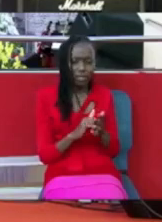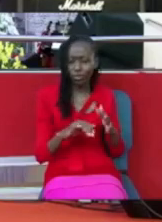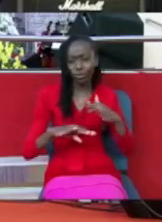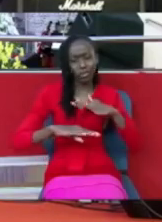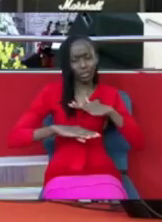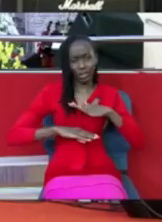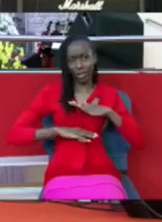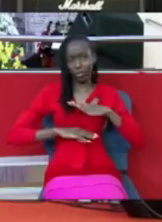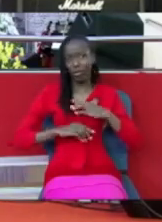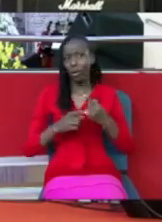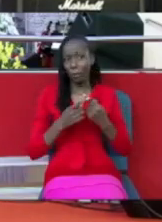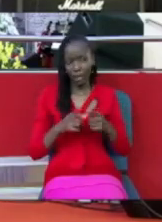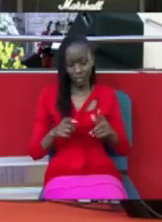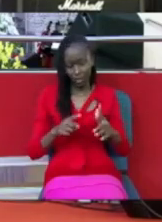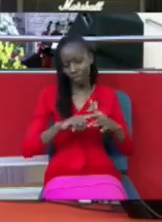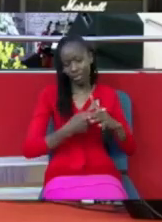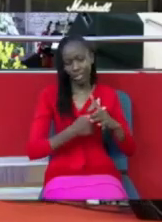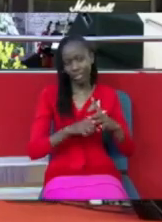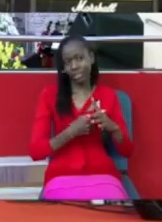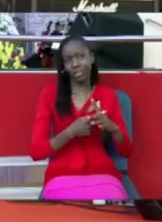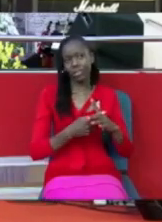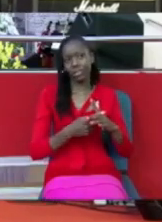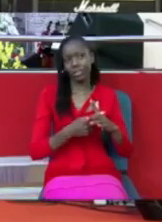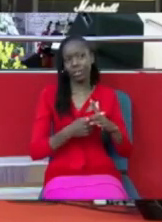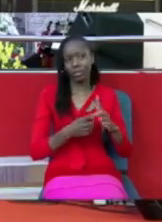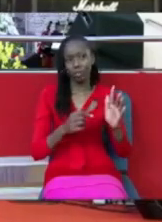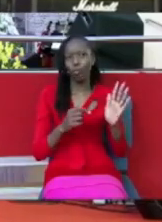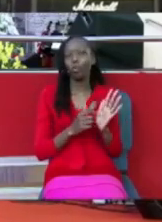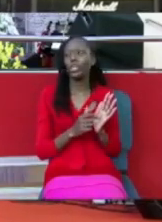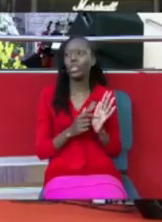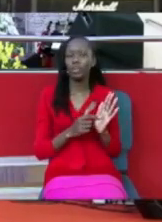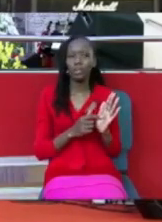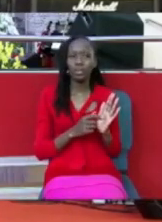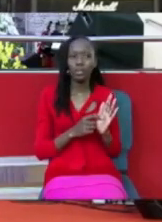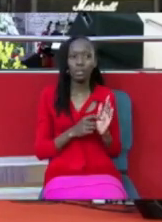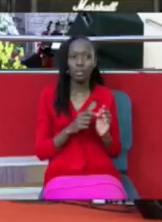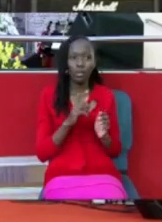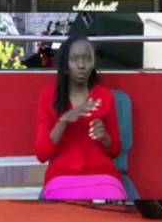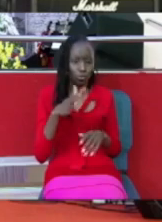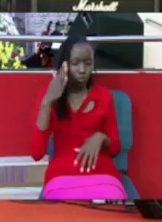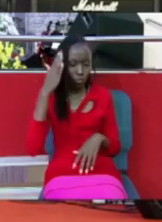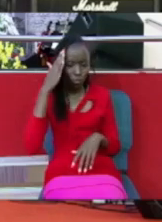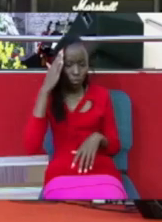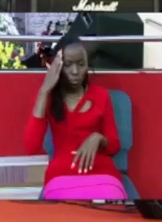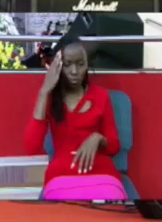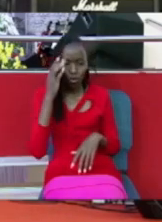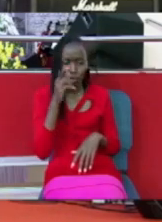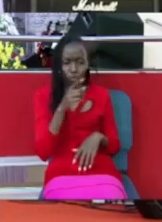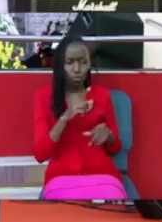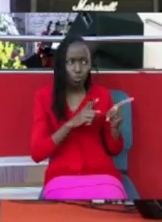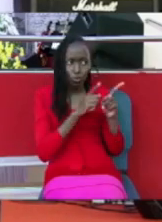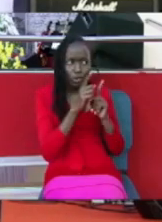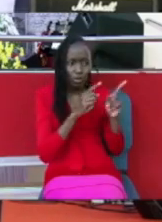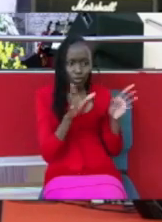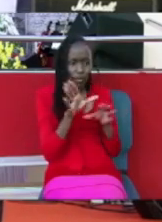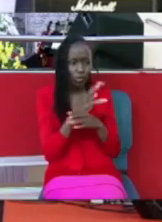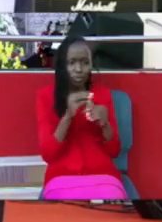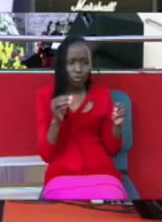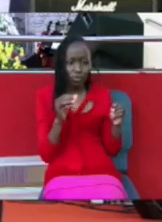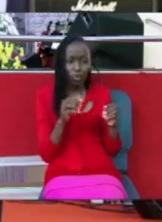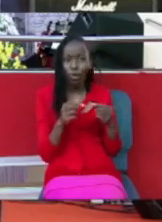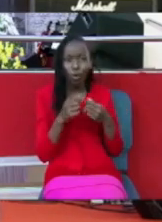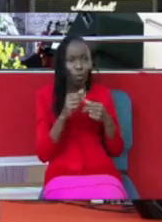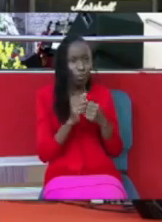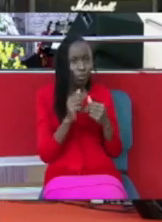a starting point. Haitoshi, did you know you can never get to your destination unless you get started? Yeah, unafahamu kwamba hawezi fika. So reading is